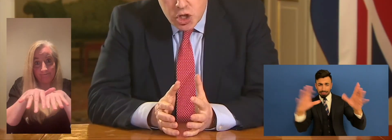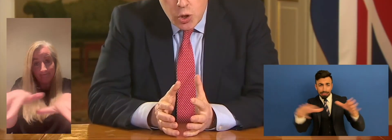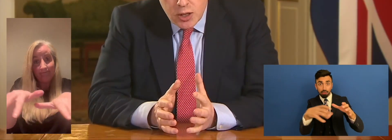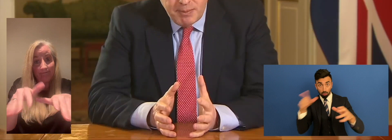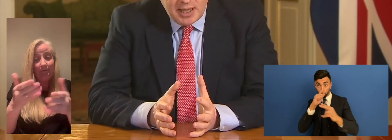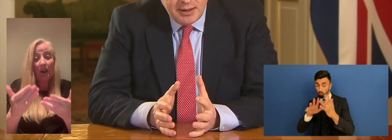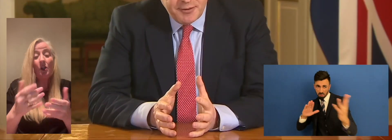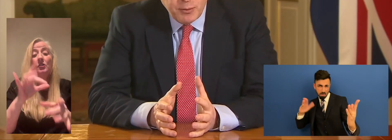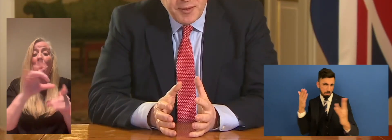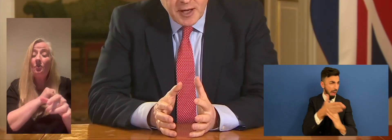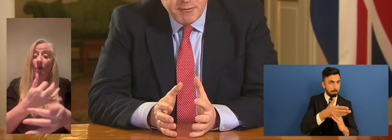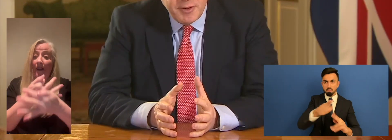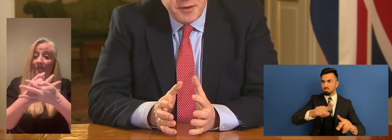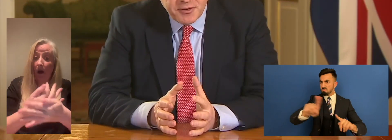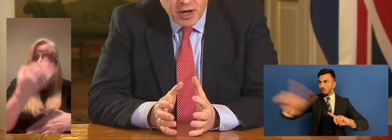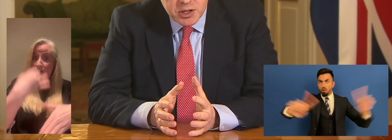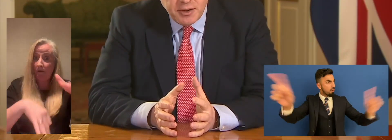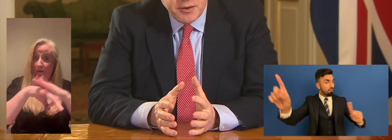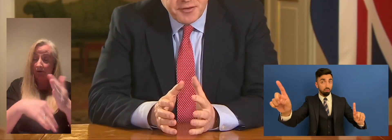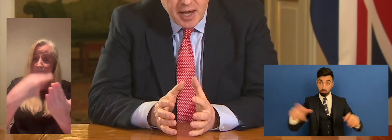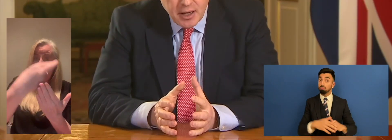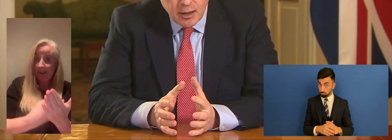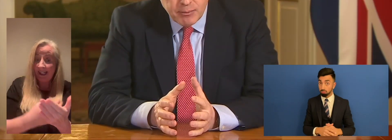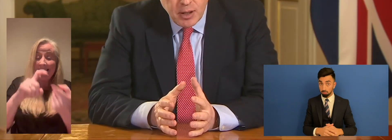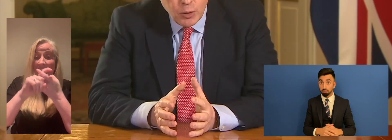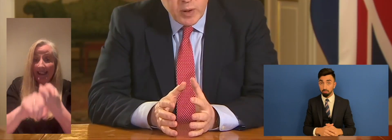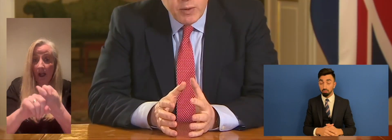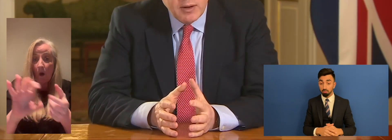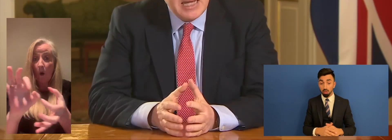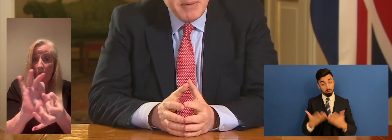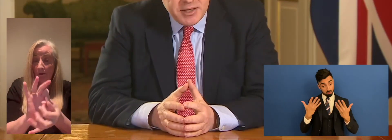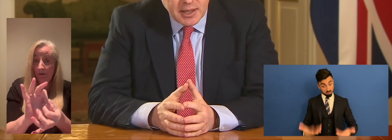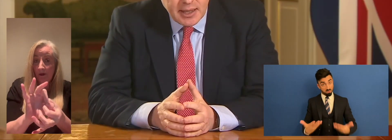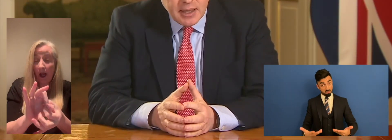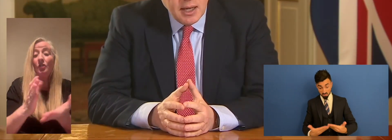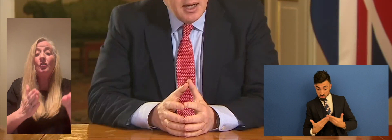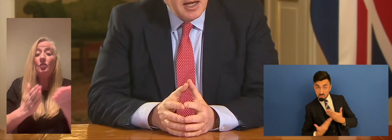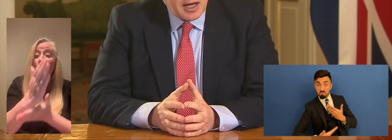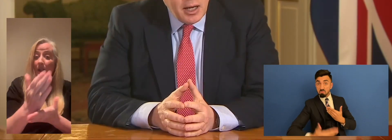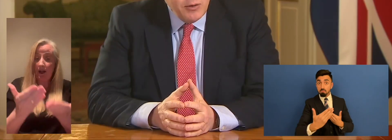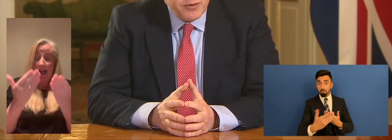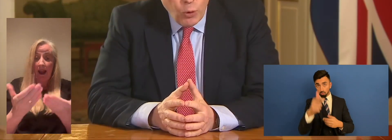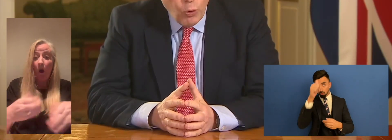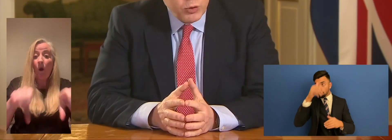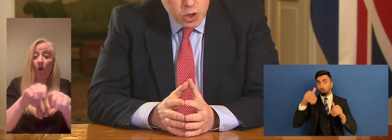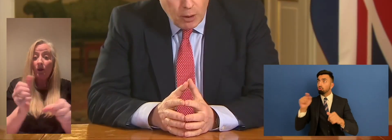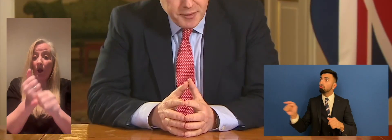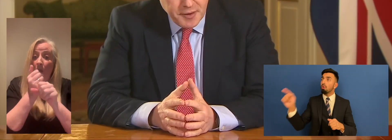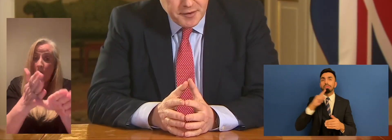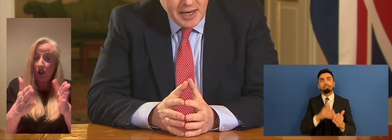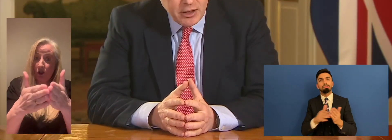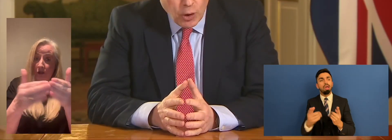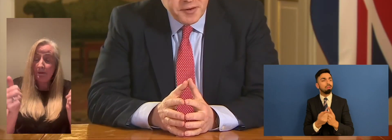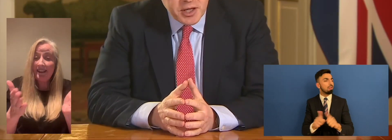To ensure compliance with the government's instruction to stay at home, we will immediately close all